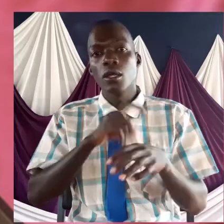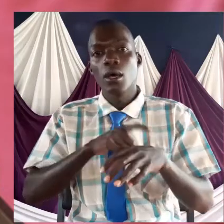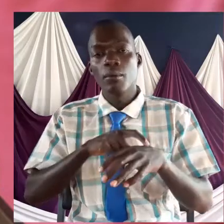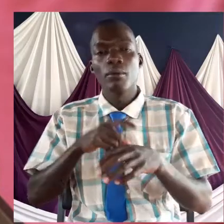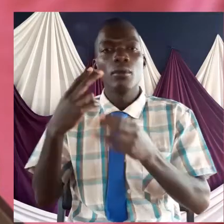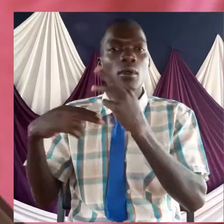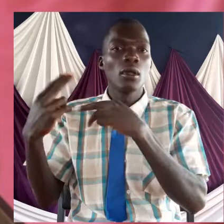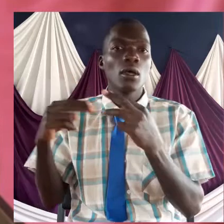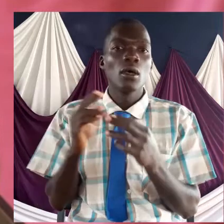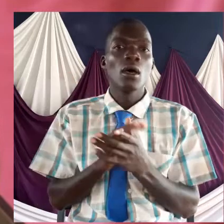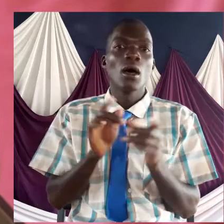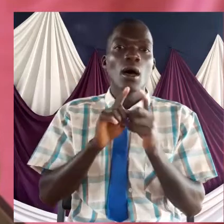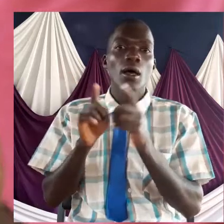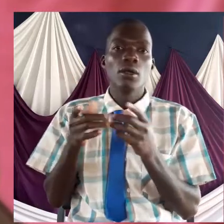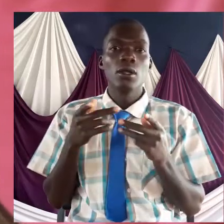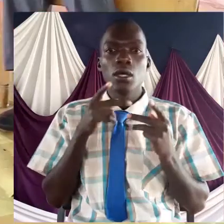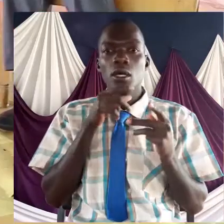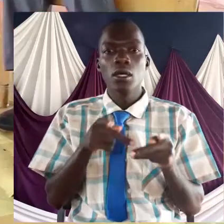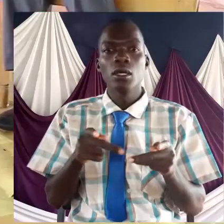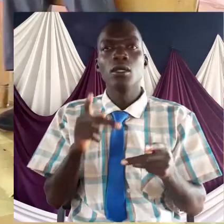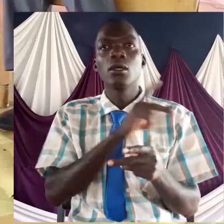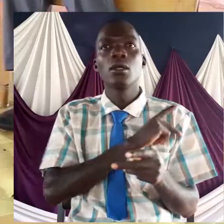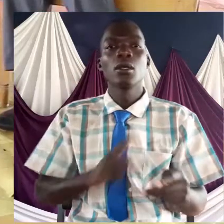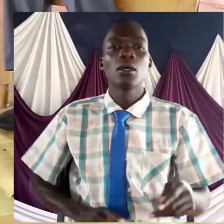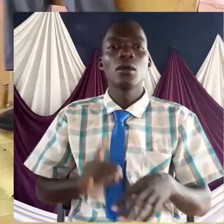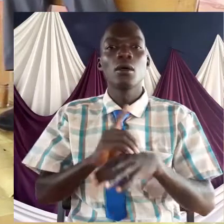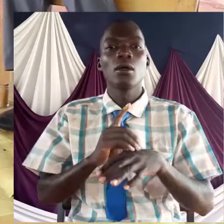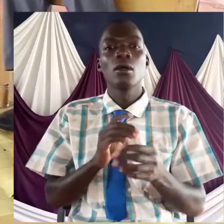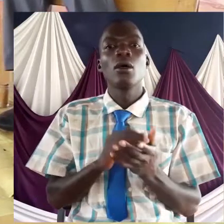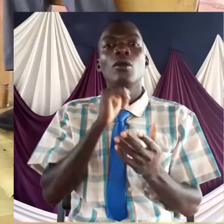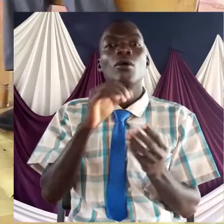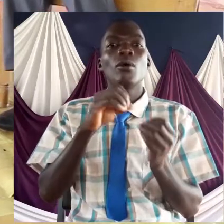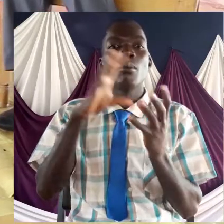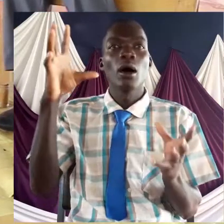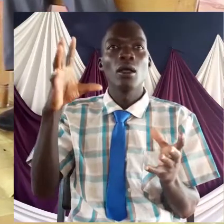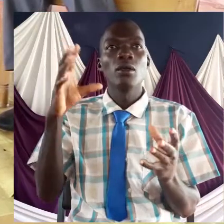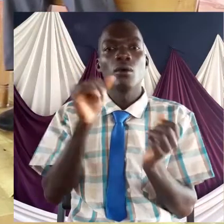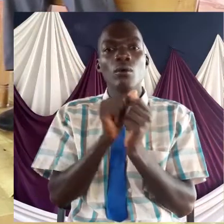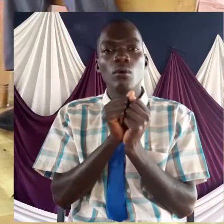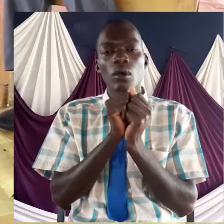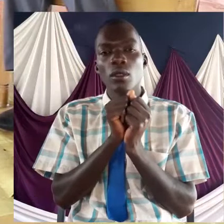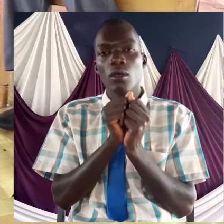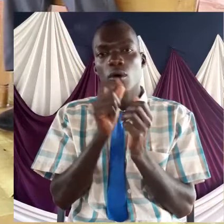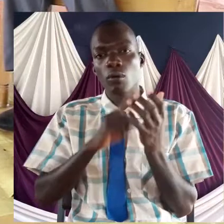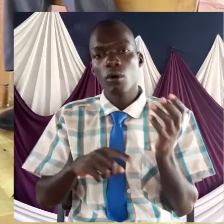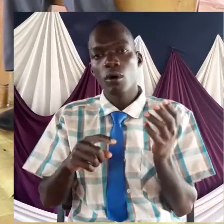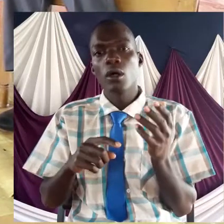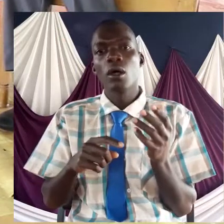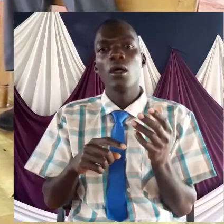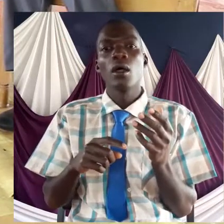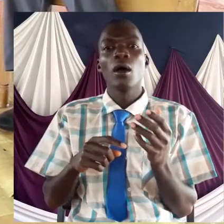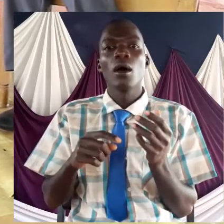period depicted for these kingdoms does not match with what actually took